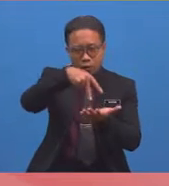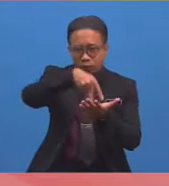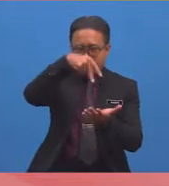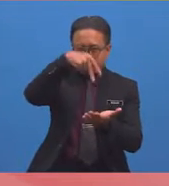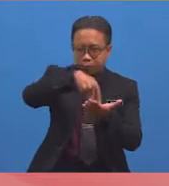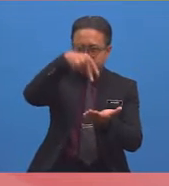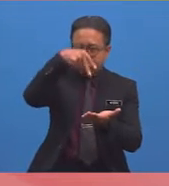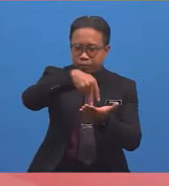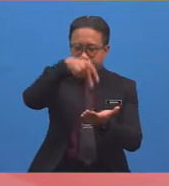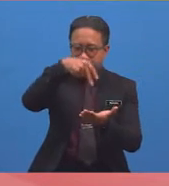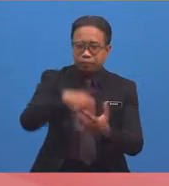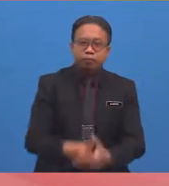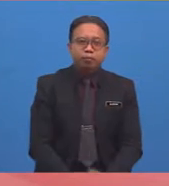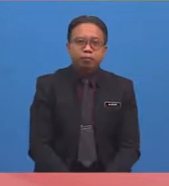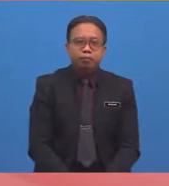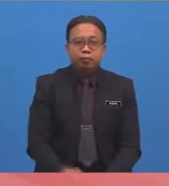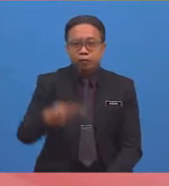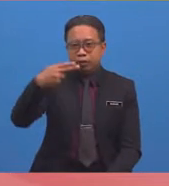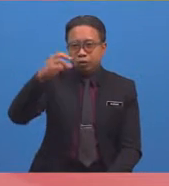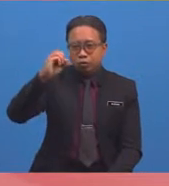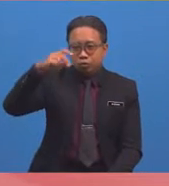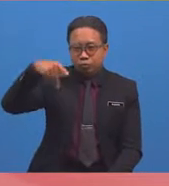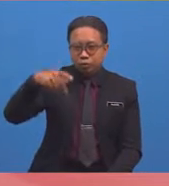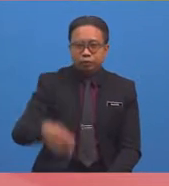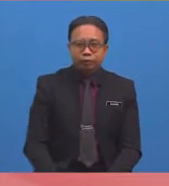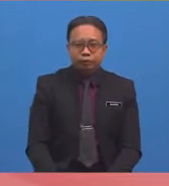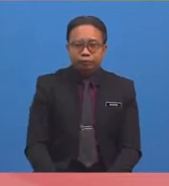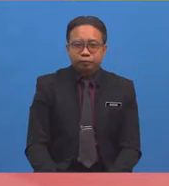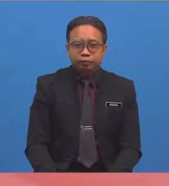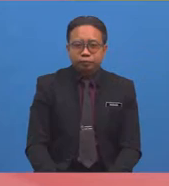Hop. Hop. Hop.